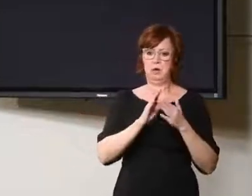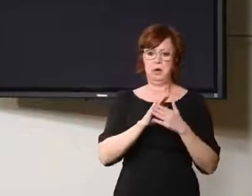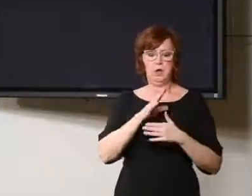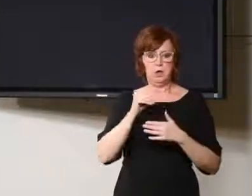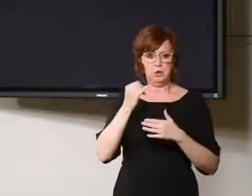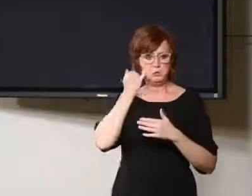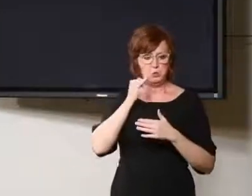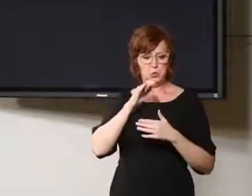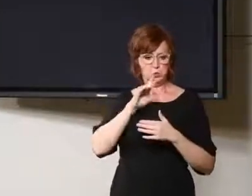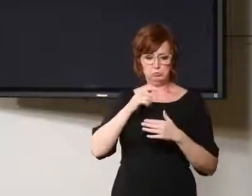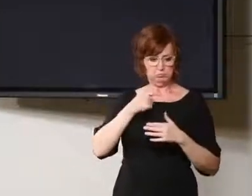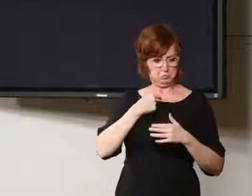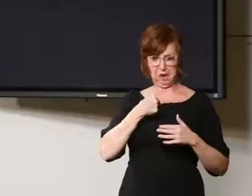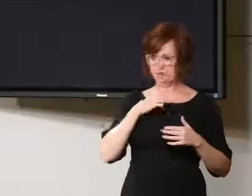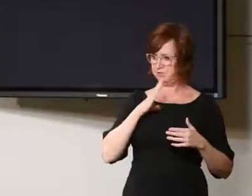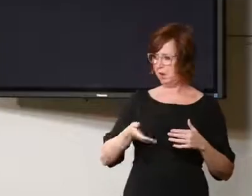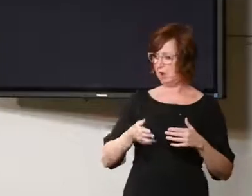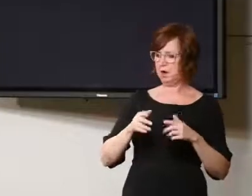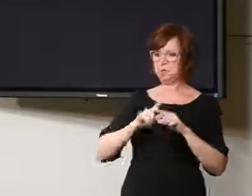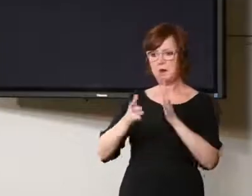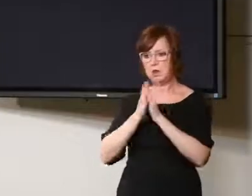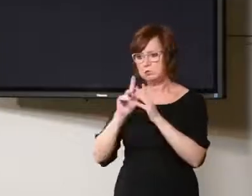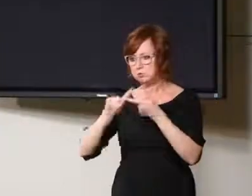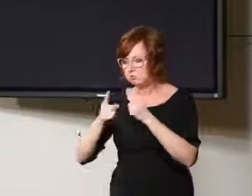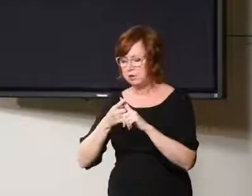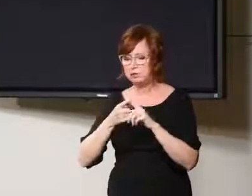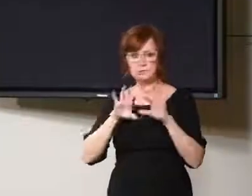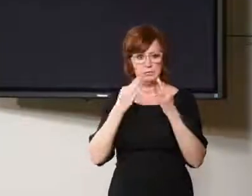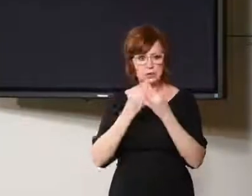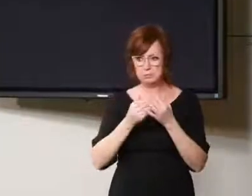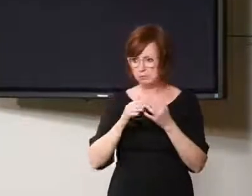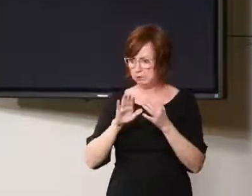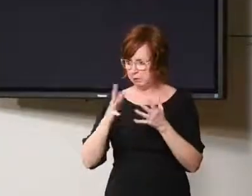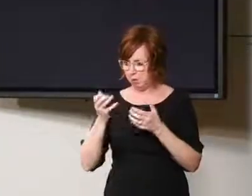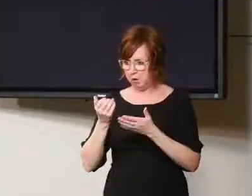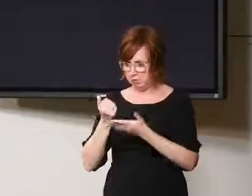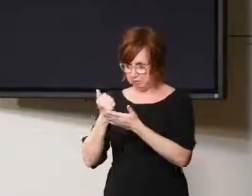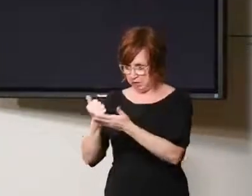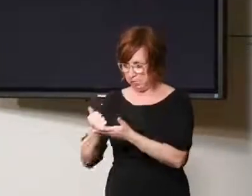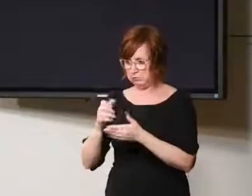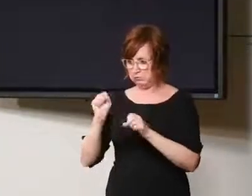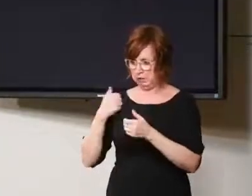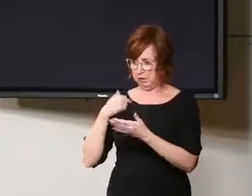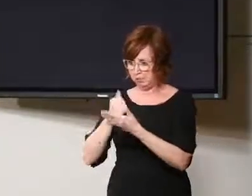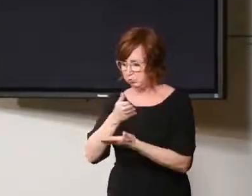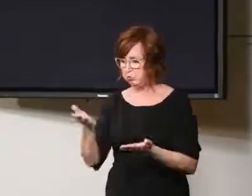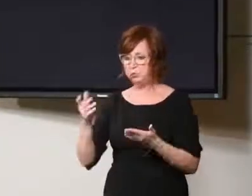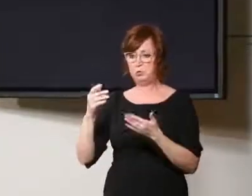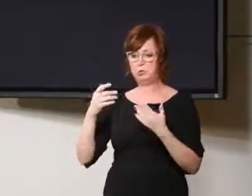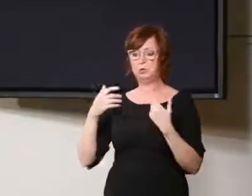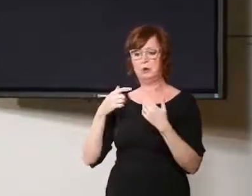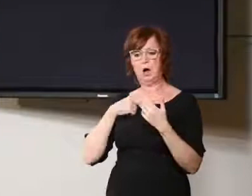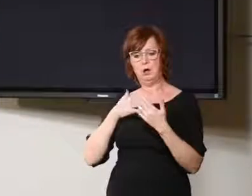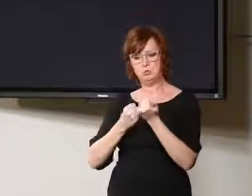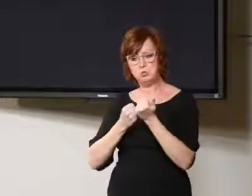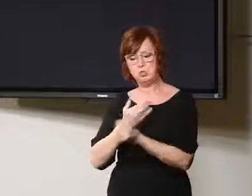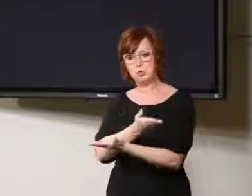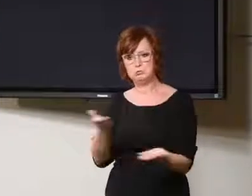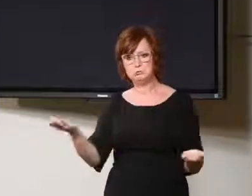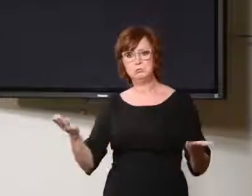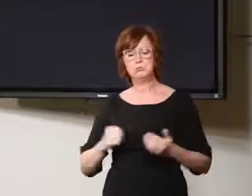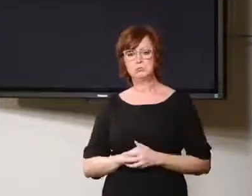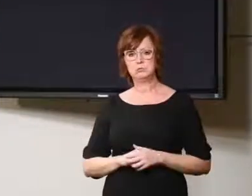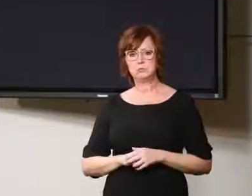personal supports. Finally, Dr. Shahab will have more to say about today's new case numbers in just a moment. And while we are